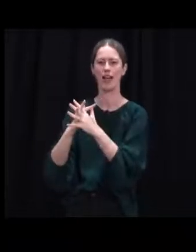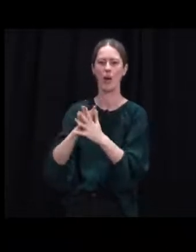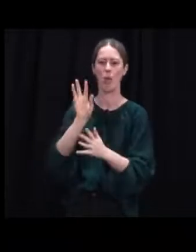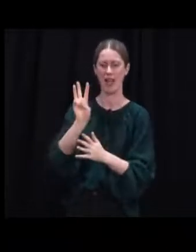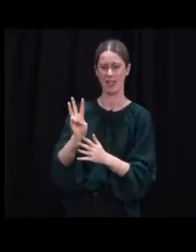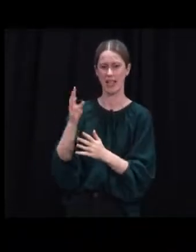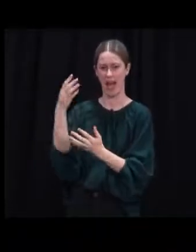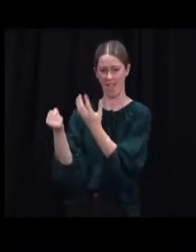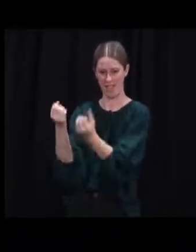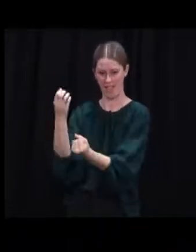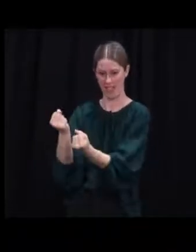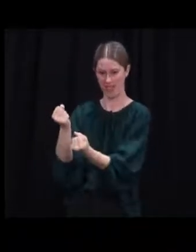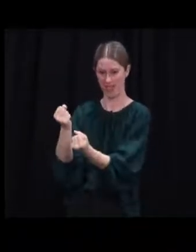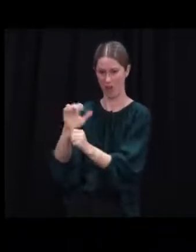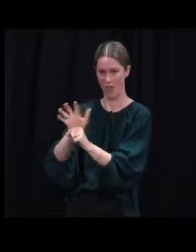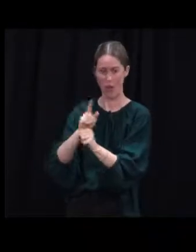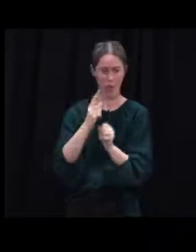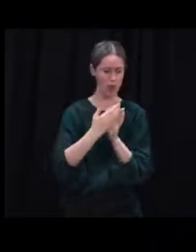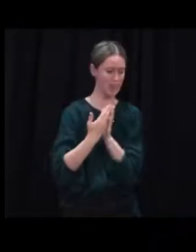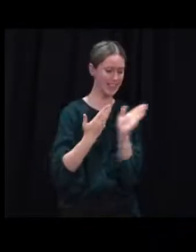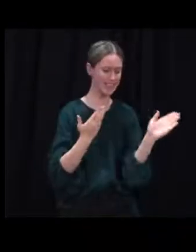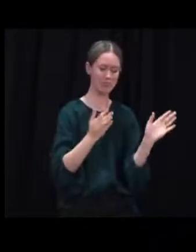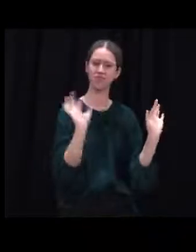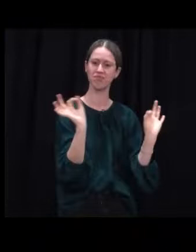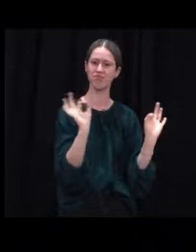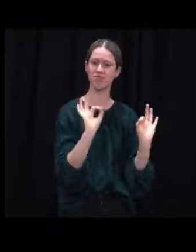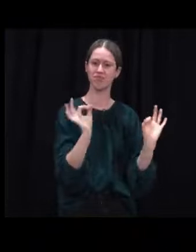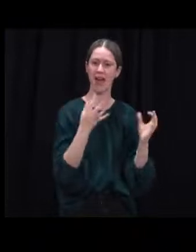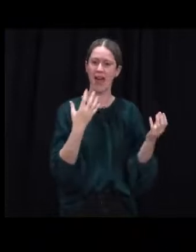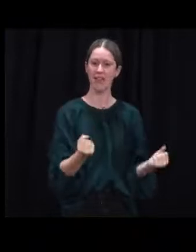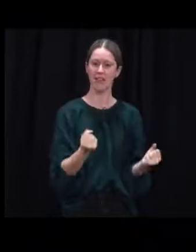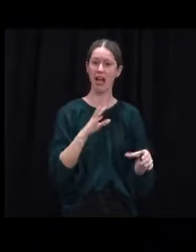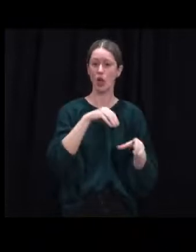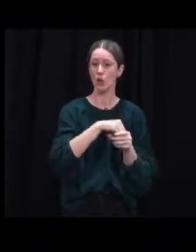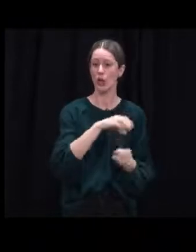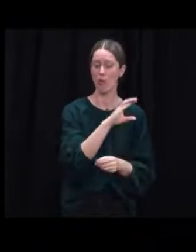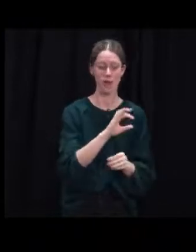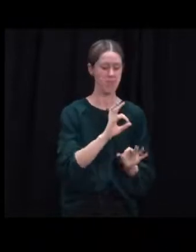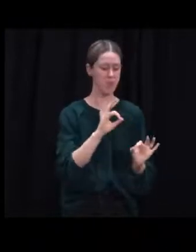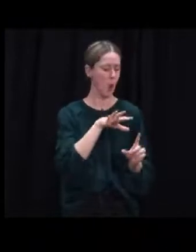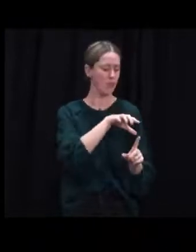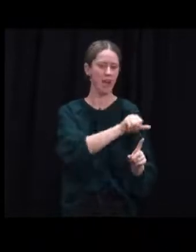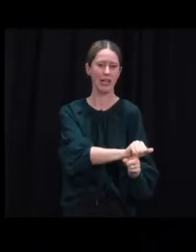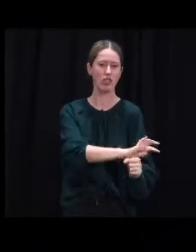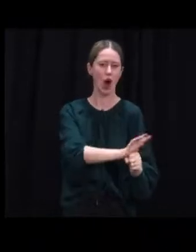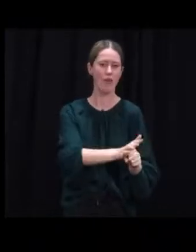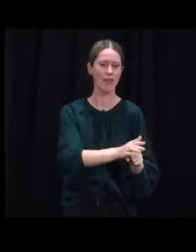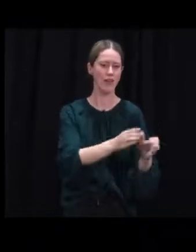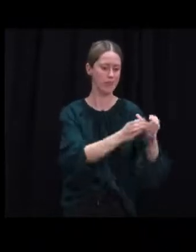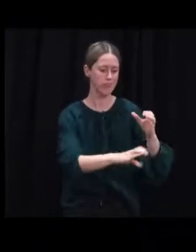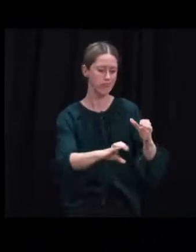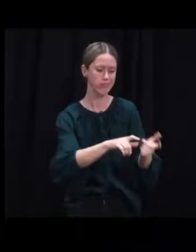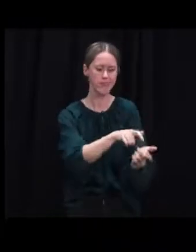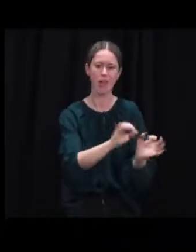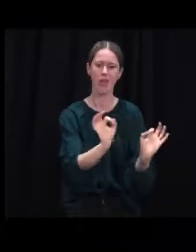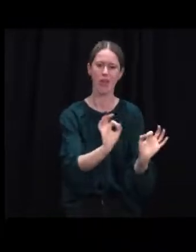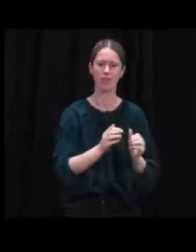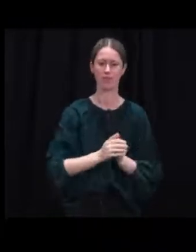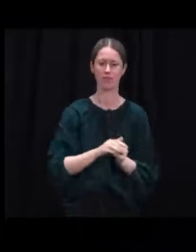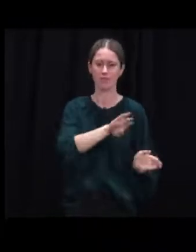known wastewater results in Auckland, Warkworth and Wellington, there are no other positive wastewater results, including